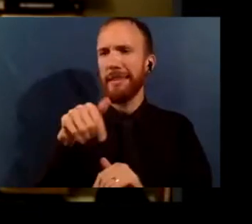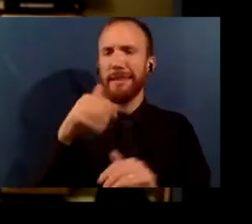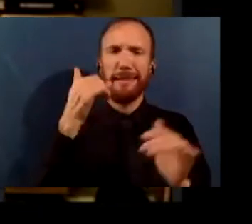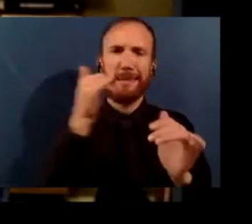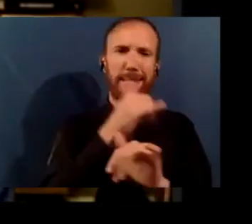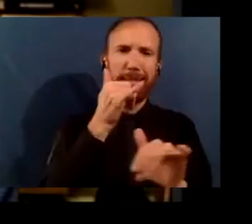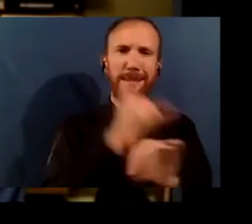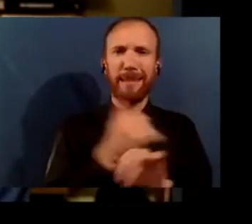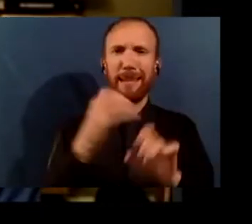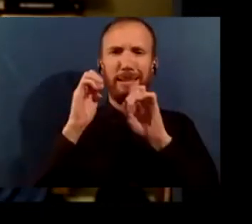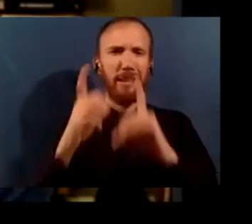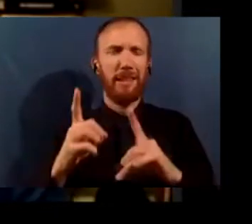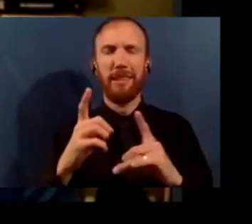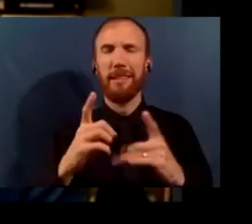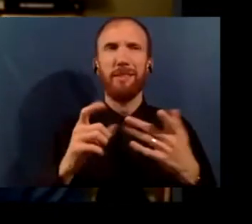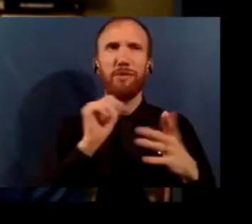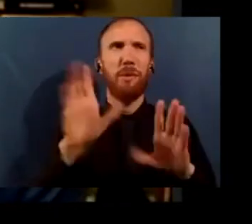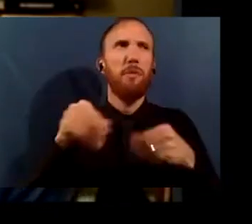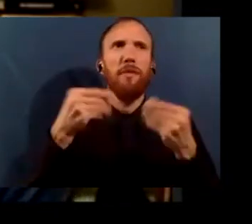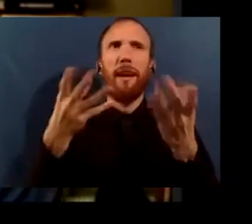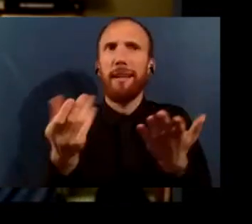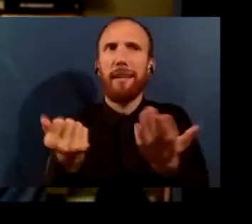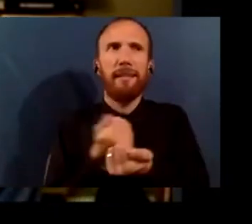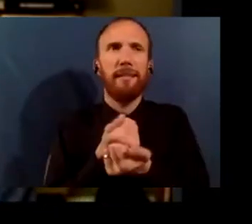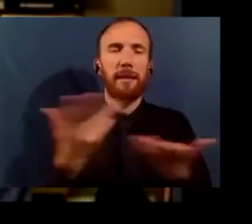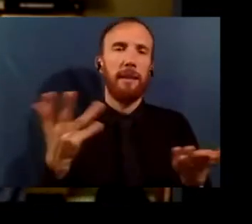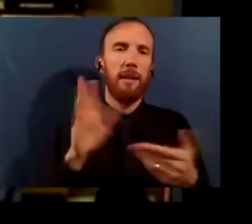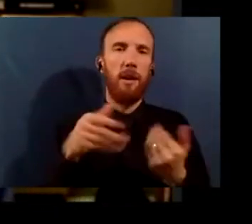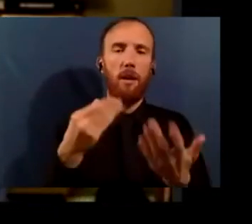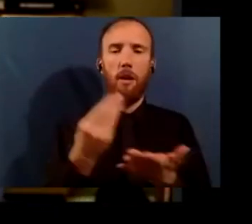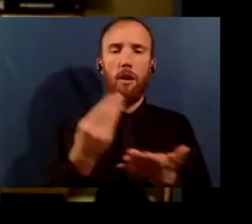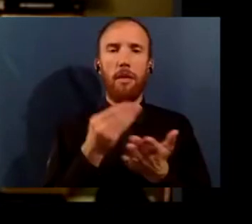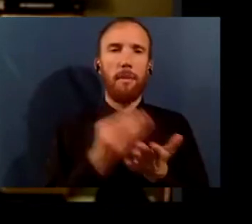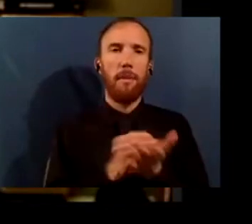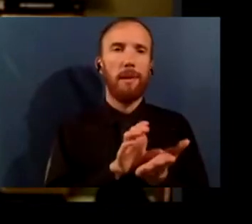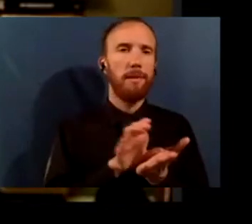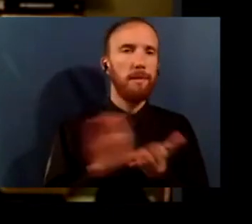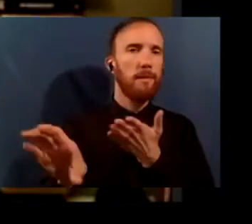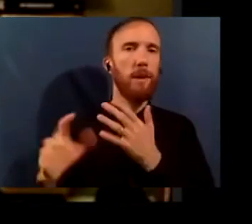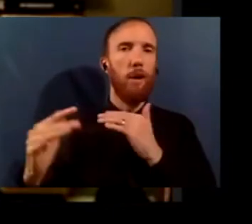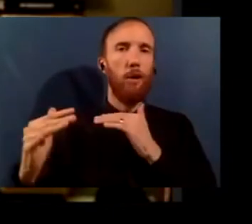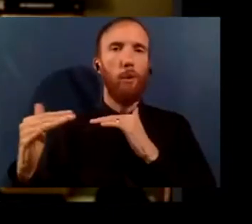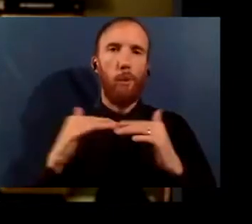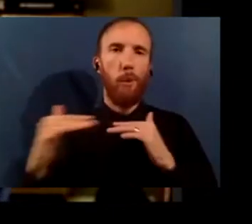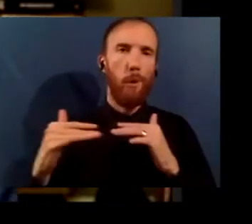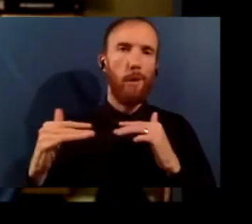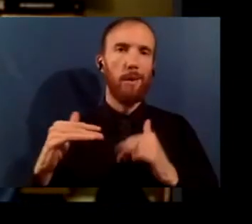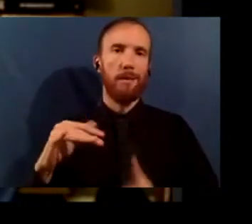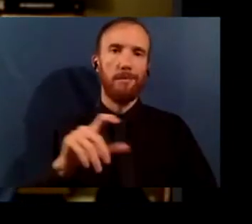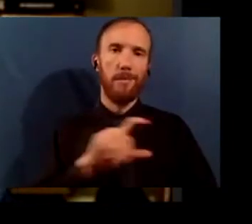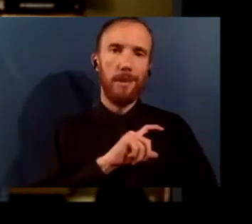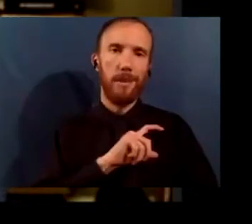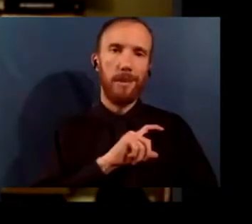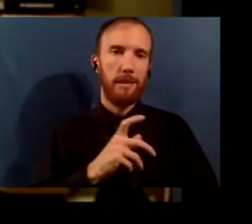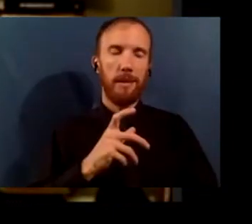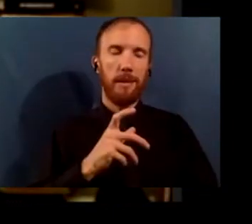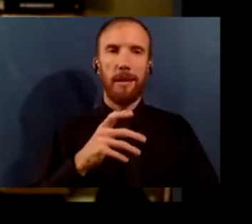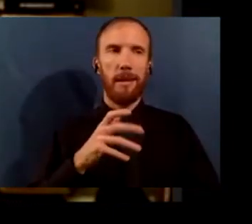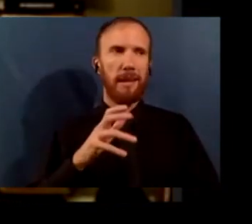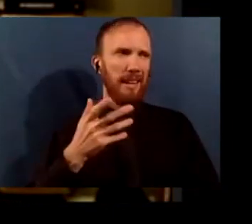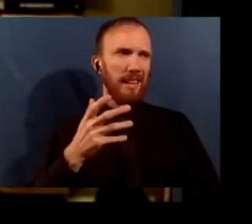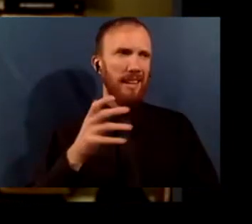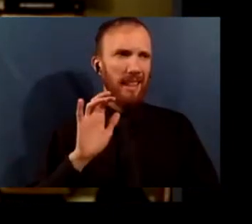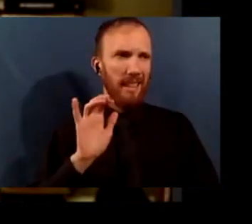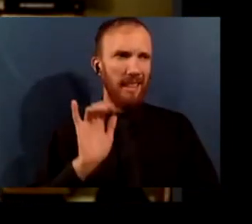don't provide any of this. They'll put their money into war, into militarism. This is a question of the morality of a country. You know,